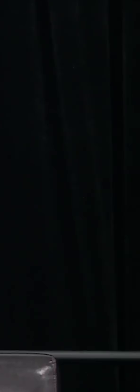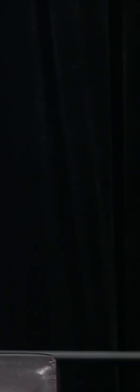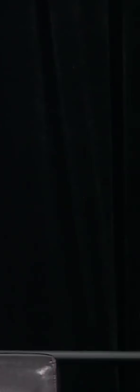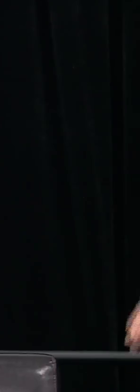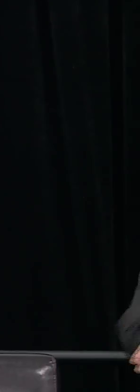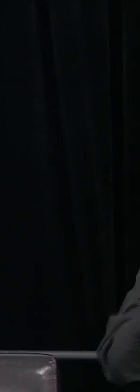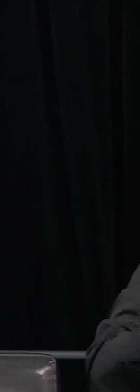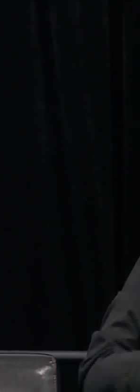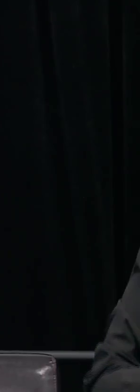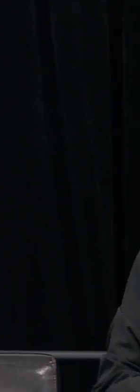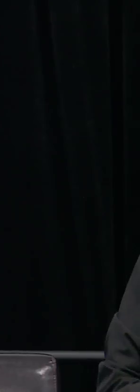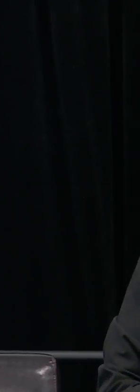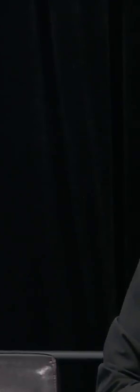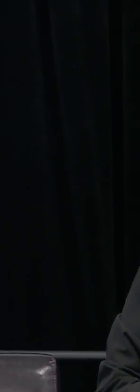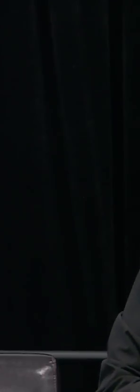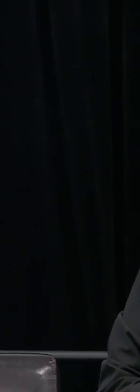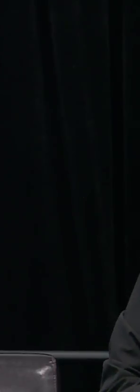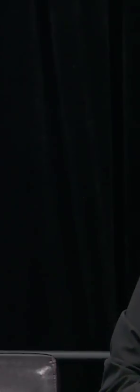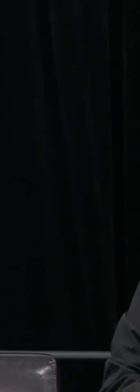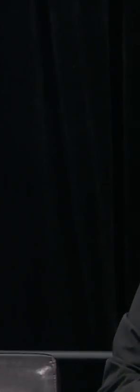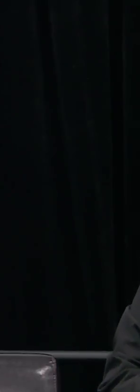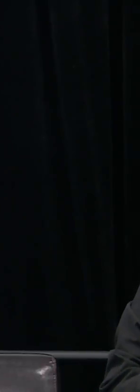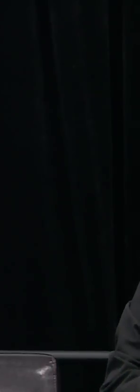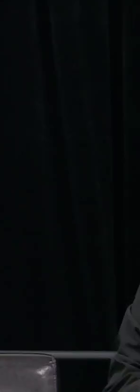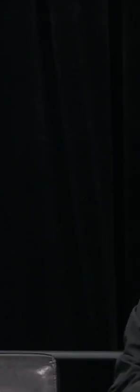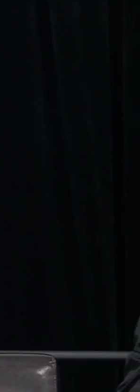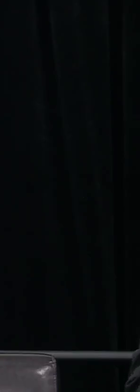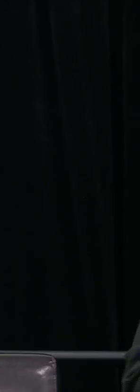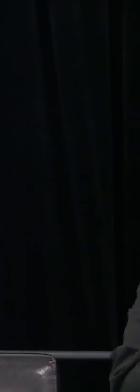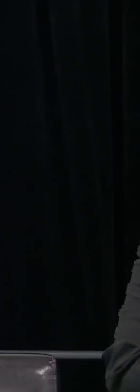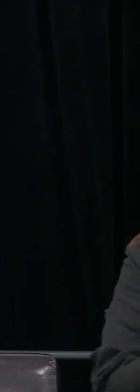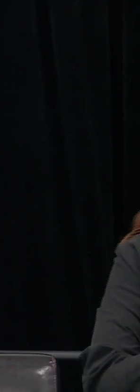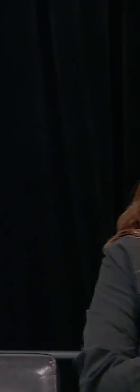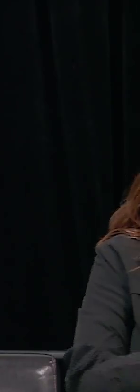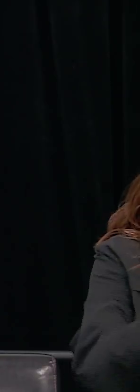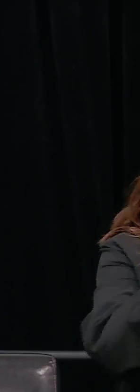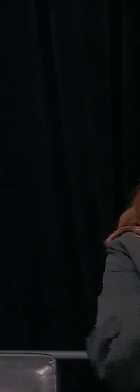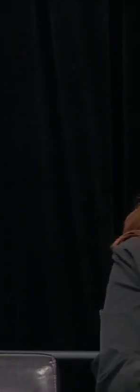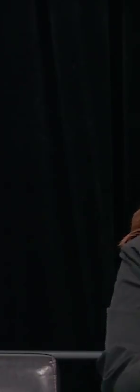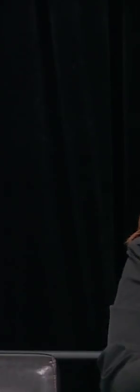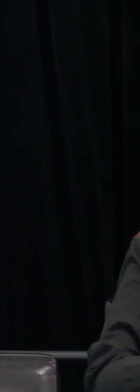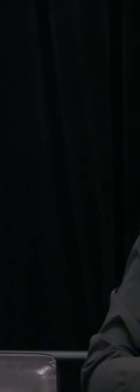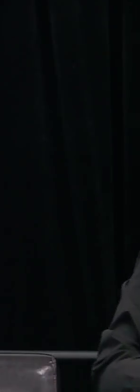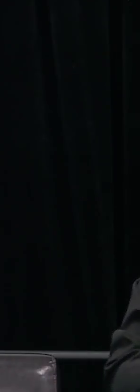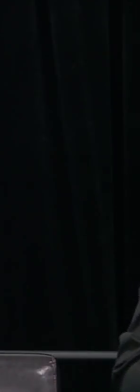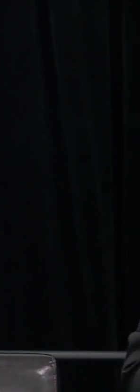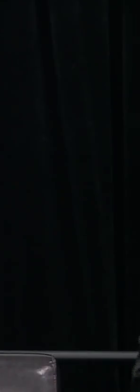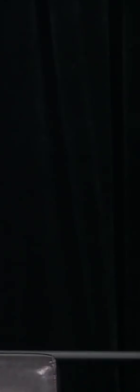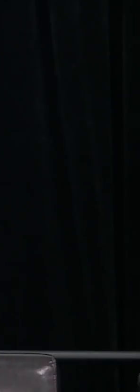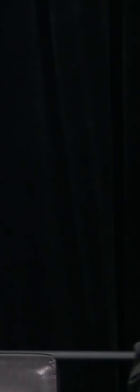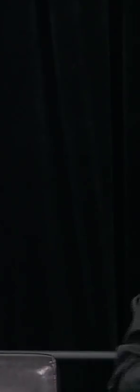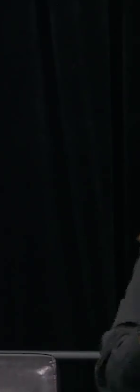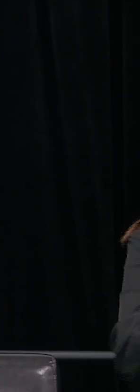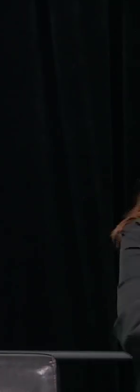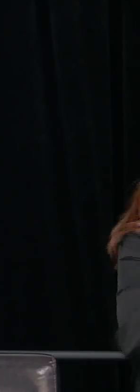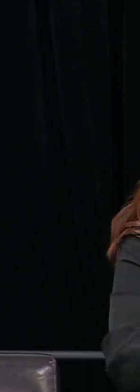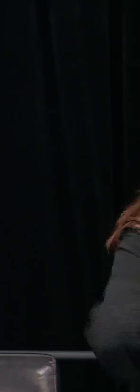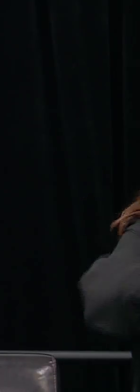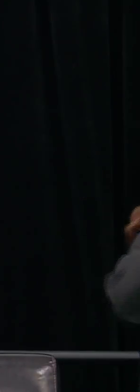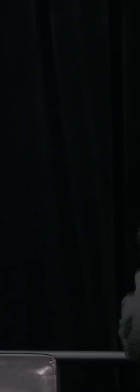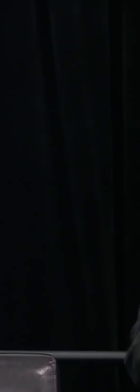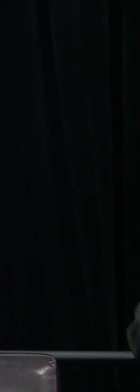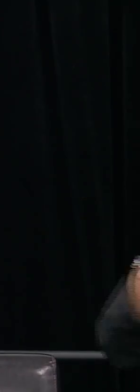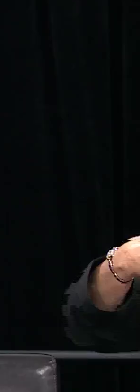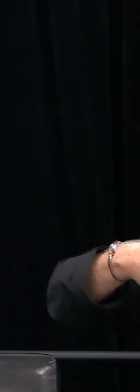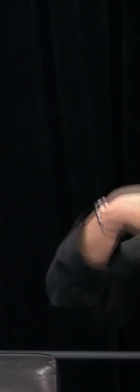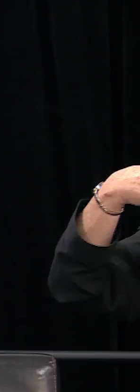this. They may not notice that you haven't followed, and yourself may not want to disrupt the flow of a group conversation. Actually,